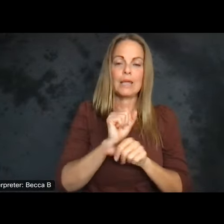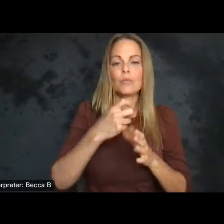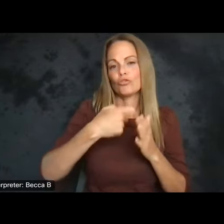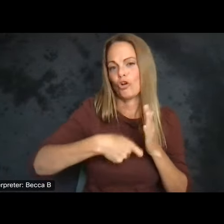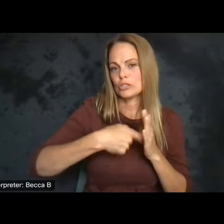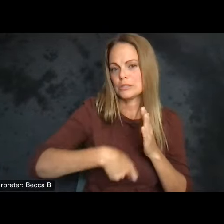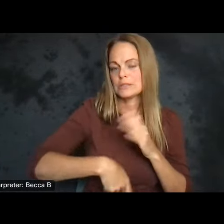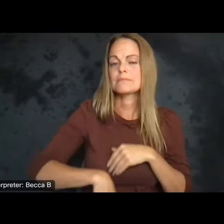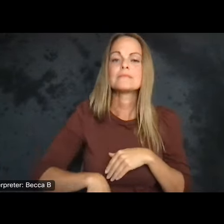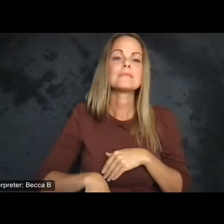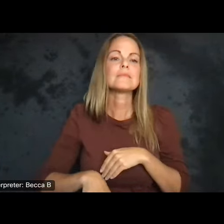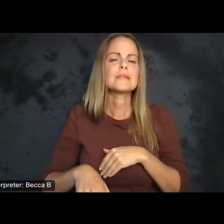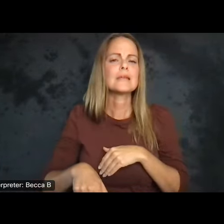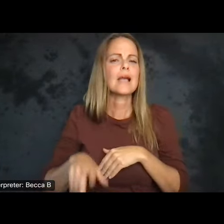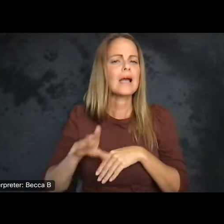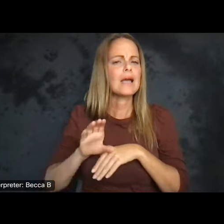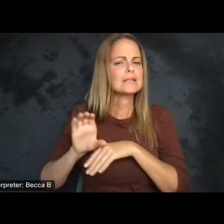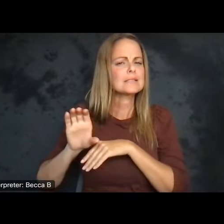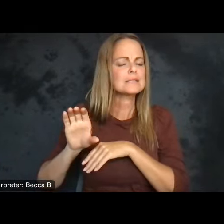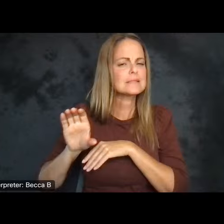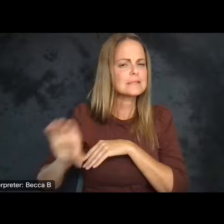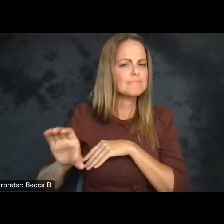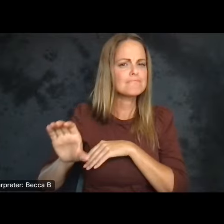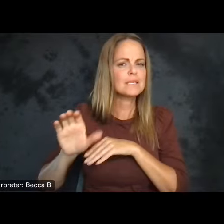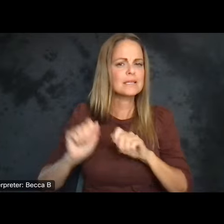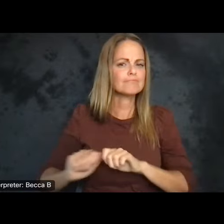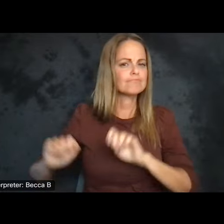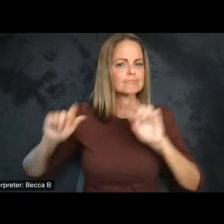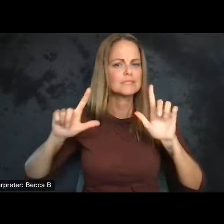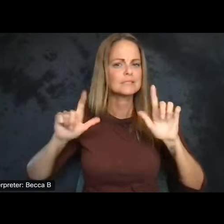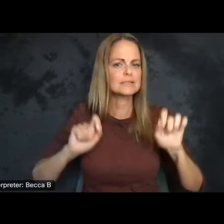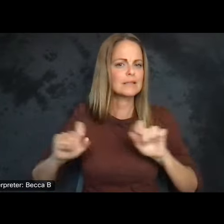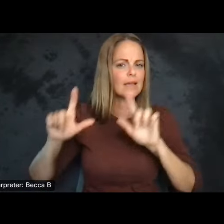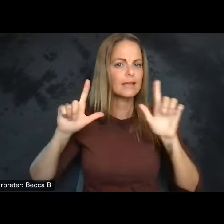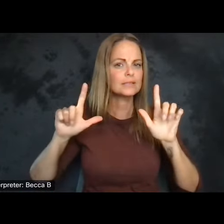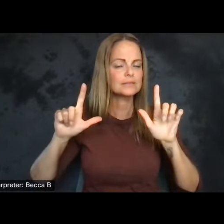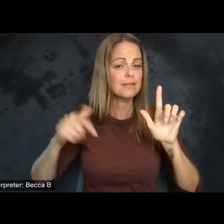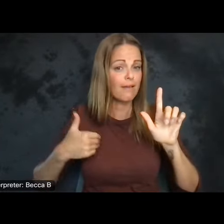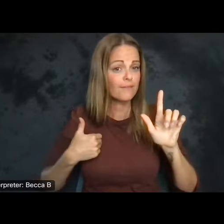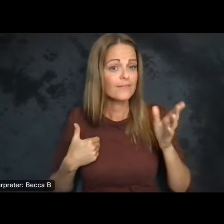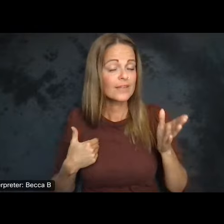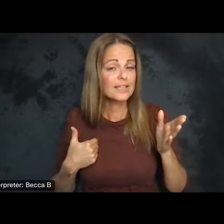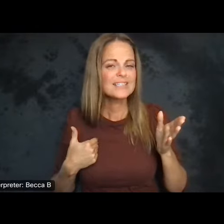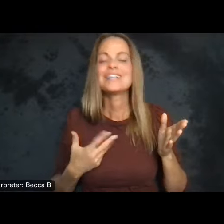a slideshow. Do we know if we have it? Okay, sure. So I just have some